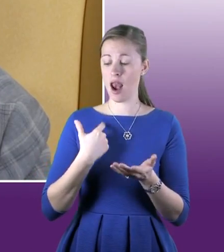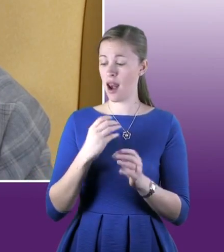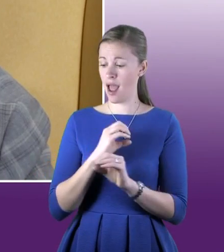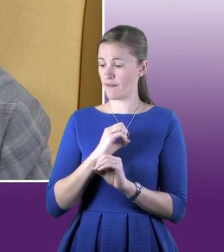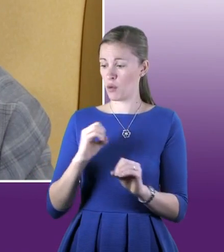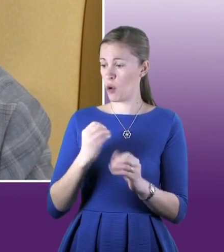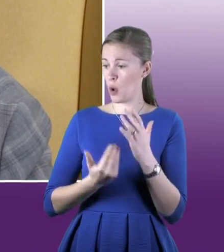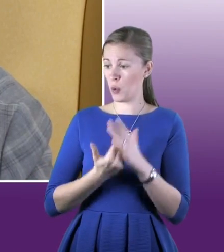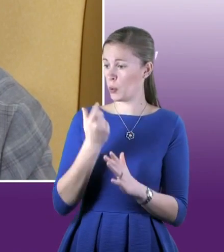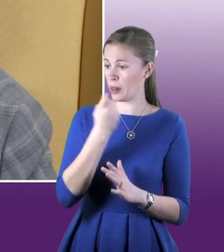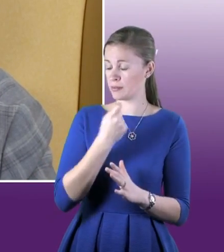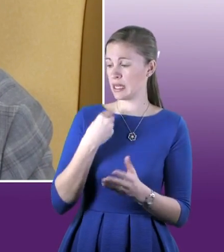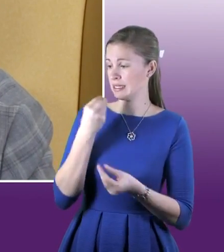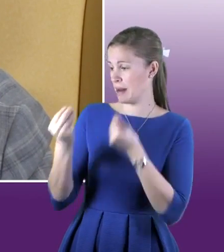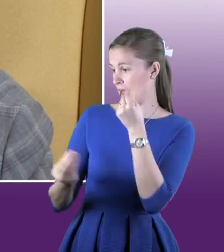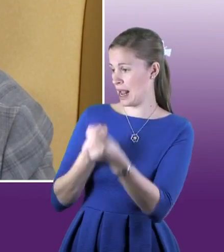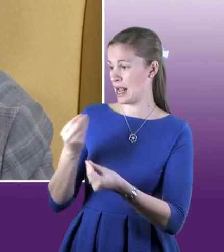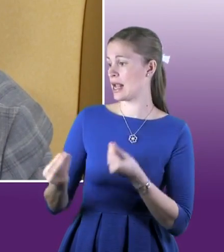new lipsticks.